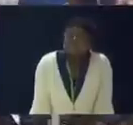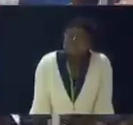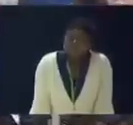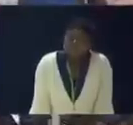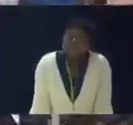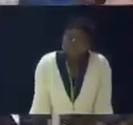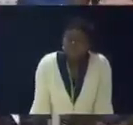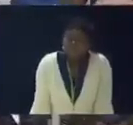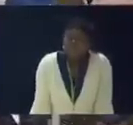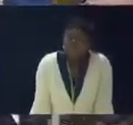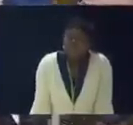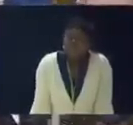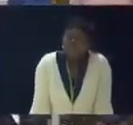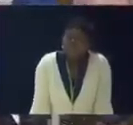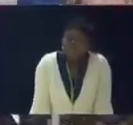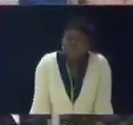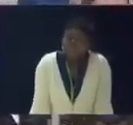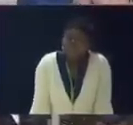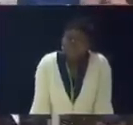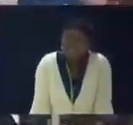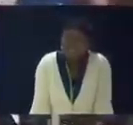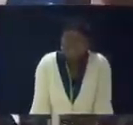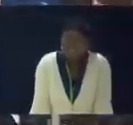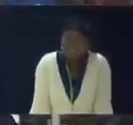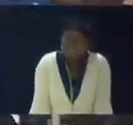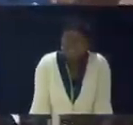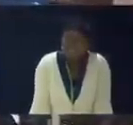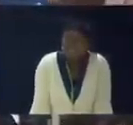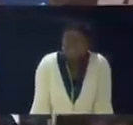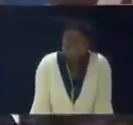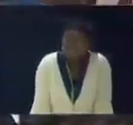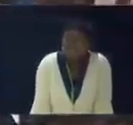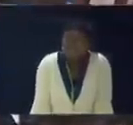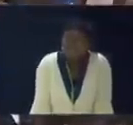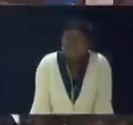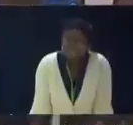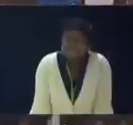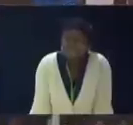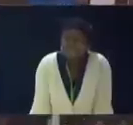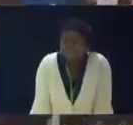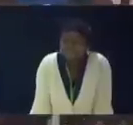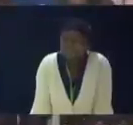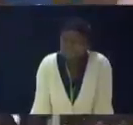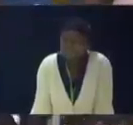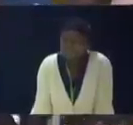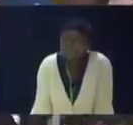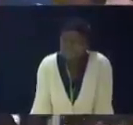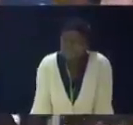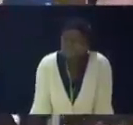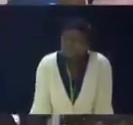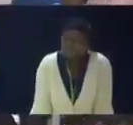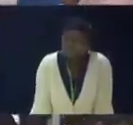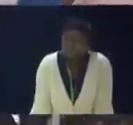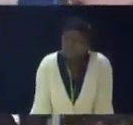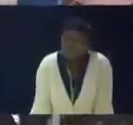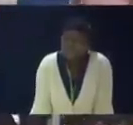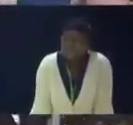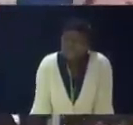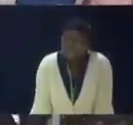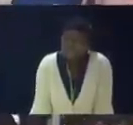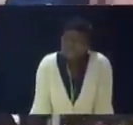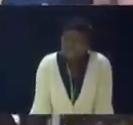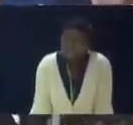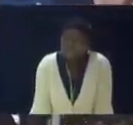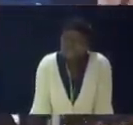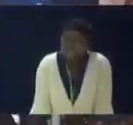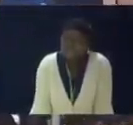to higher levels of anointing, of joy, of success, of progress,